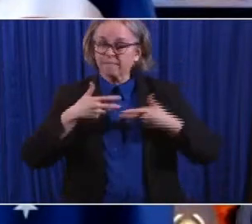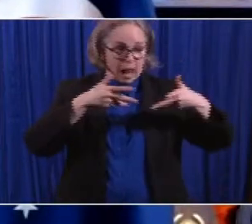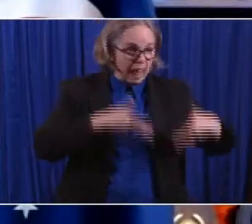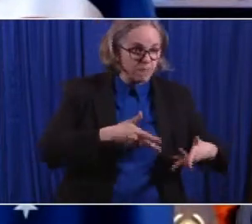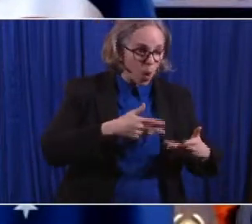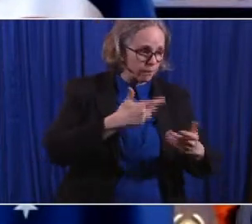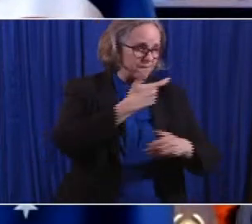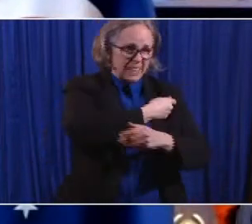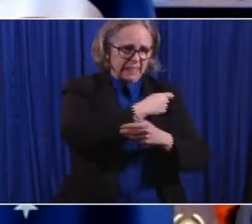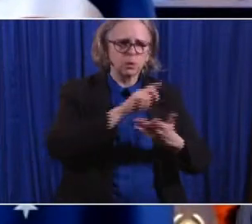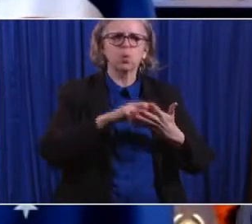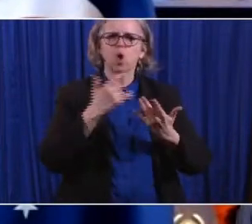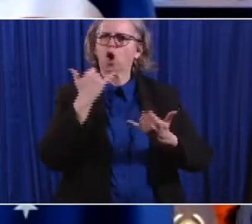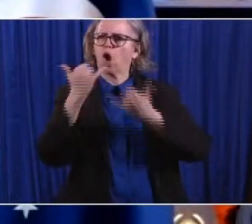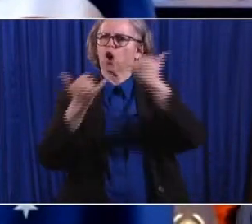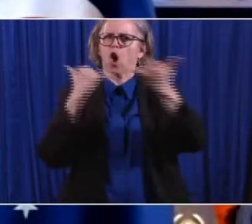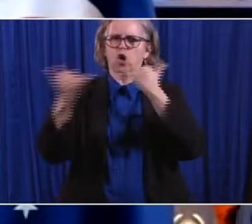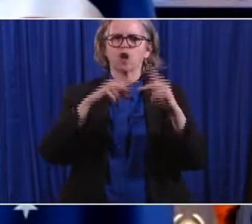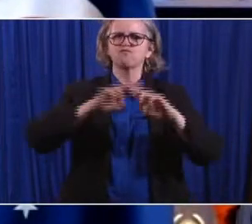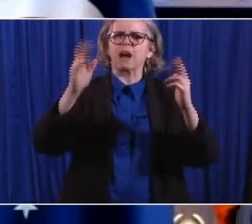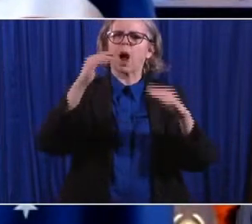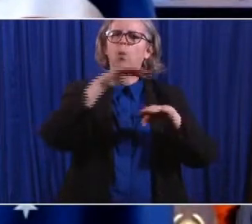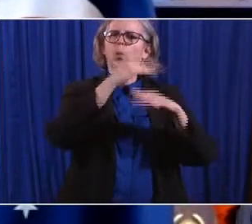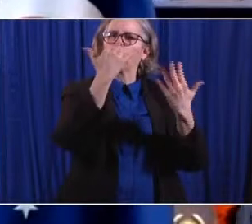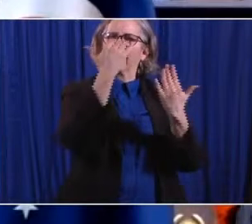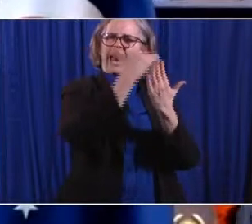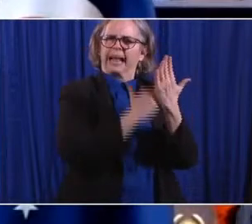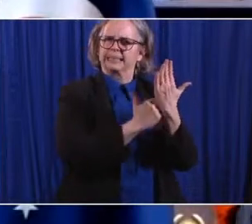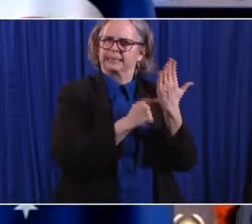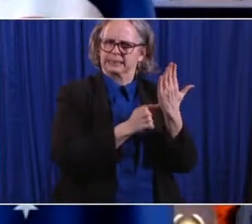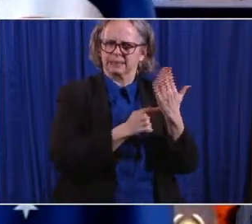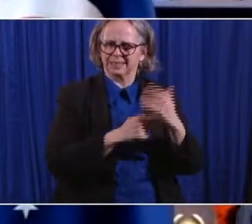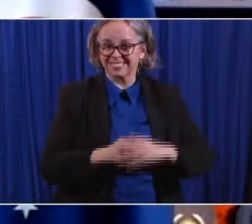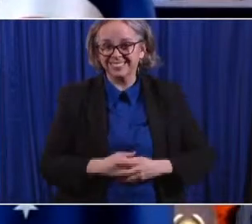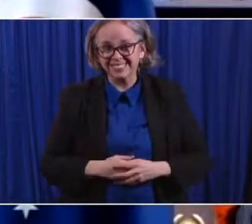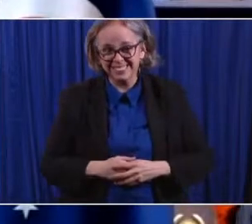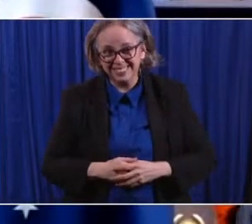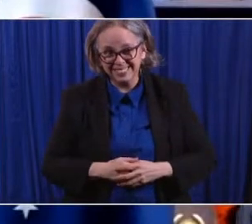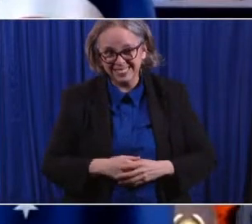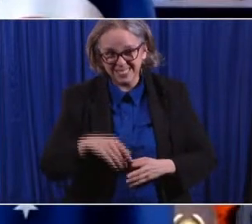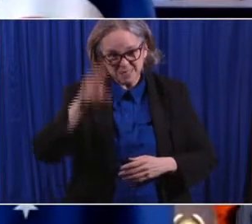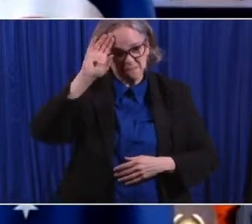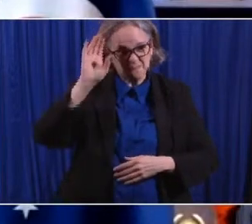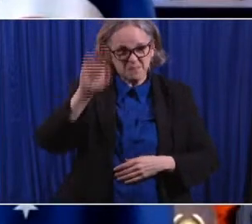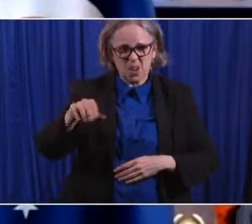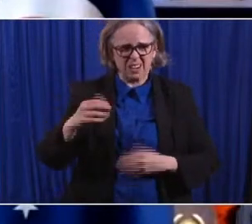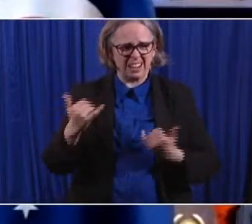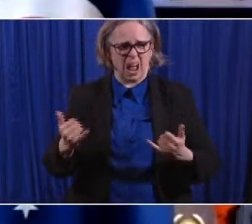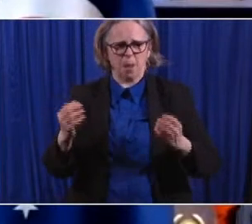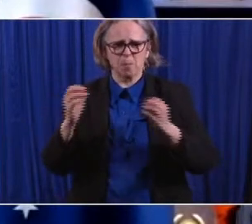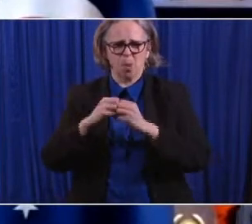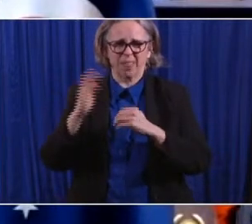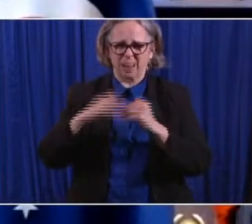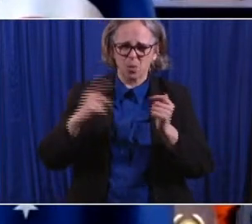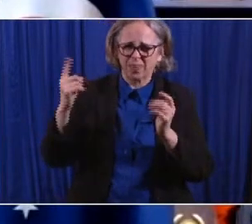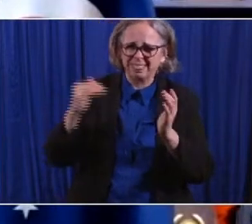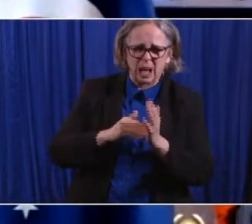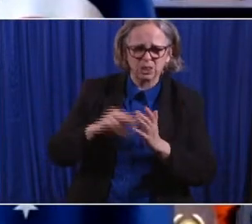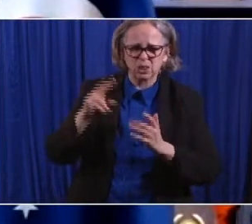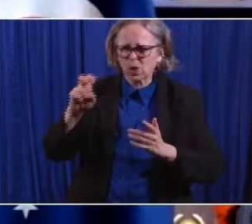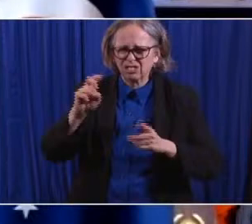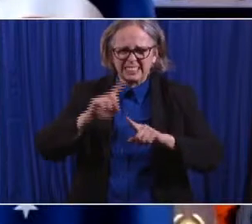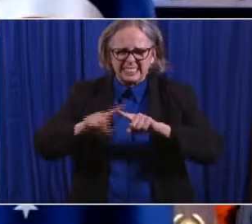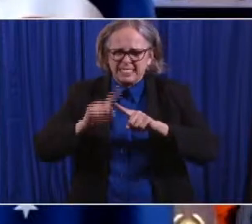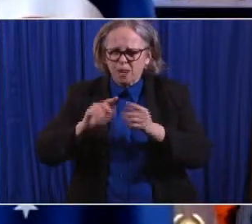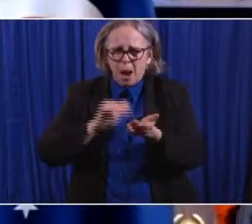extras. I know, look, when there are over 700, now we're over 1,200 providers, as the governor mentioned, that we're